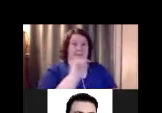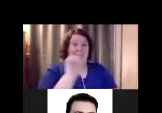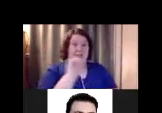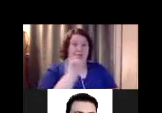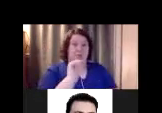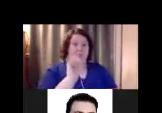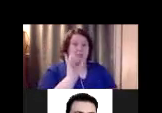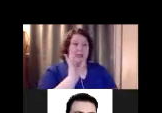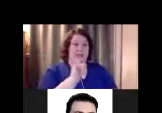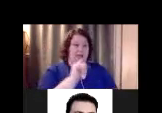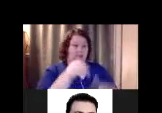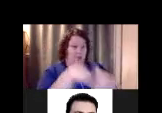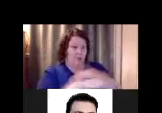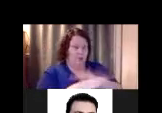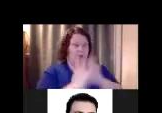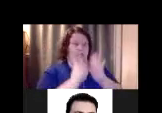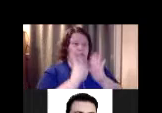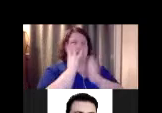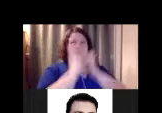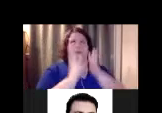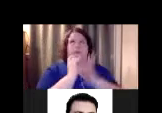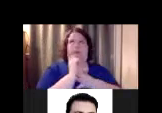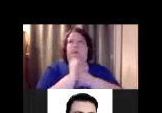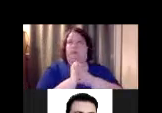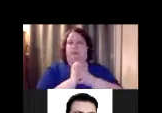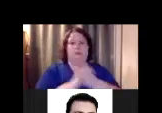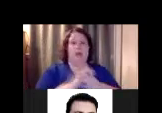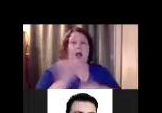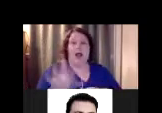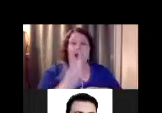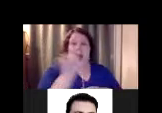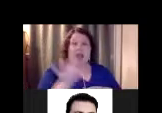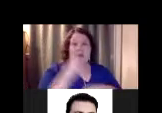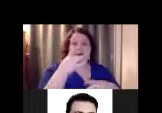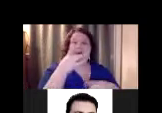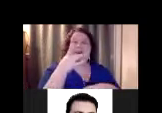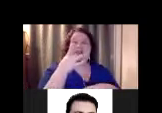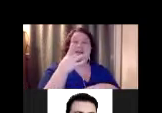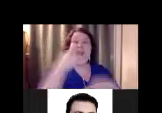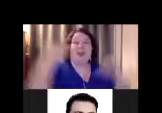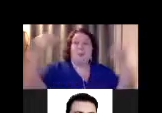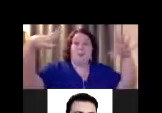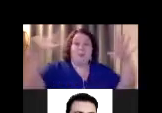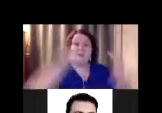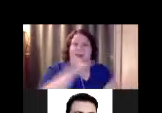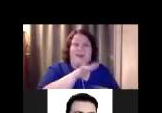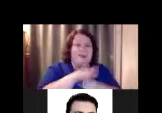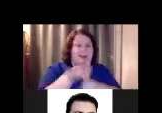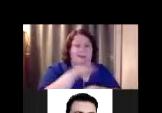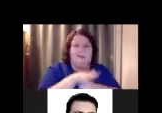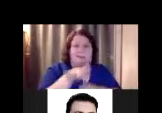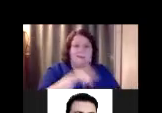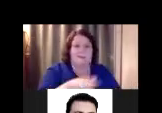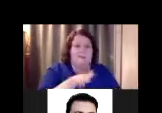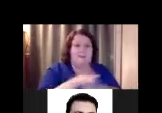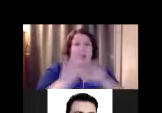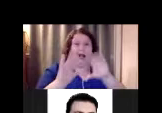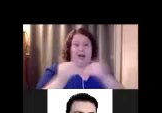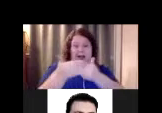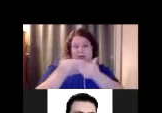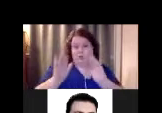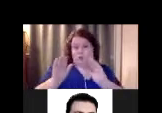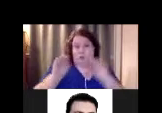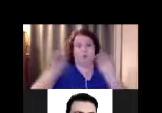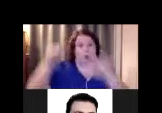that the library is not a well-lit space, or you have classrooms with no natural light. I mean, I think if you want to